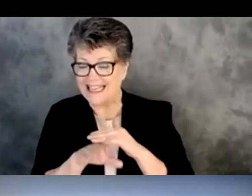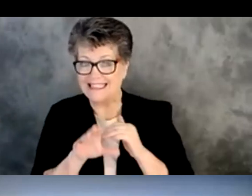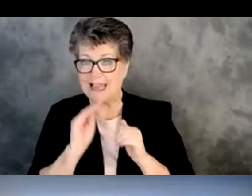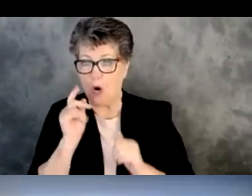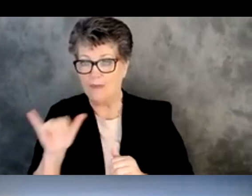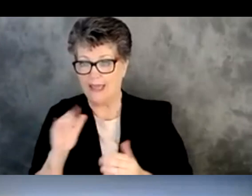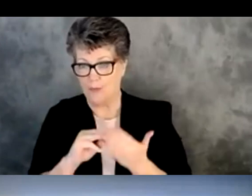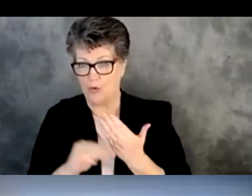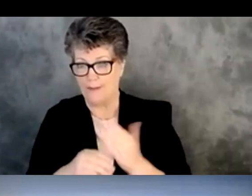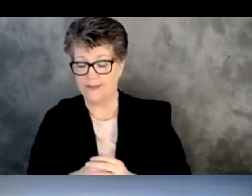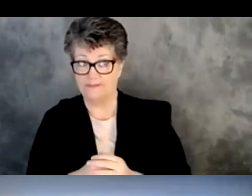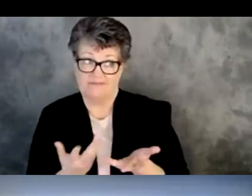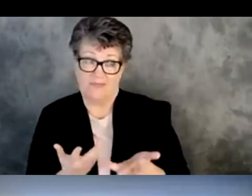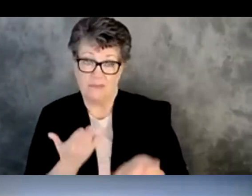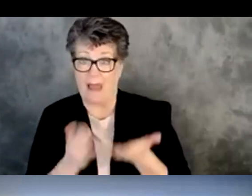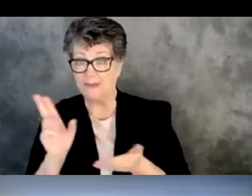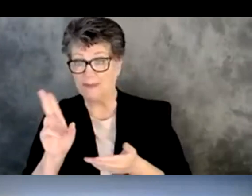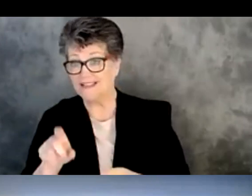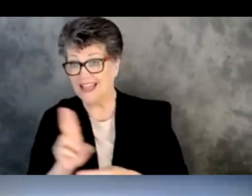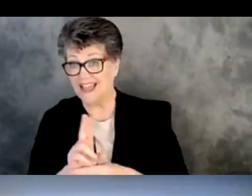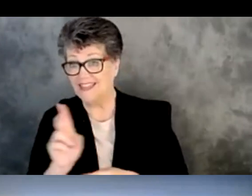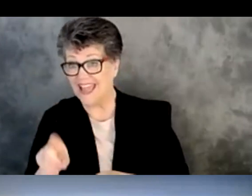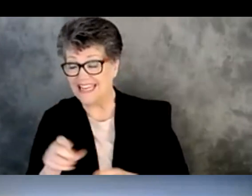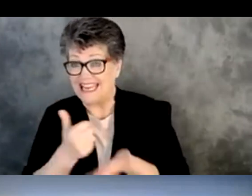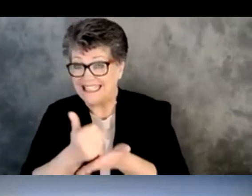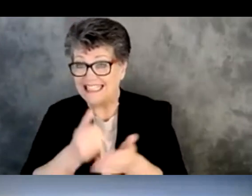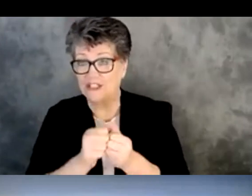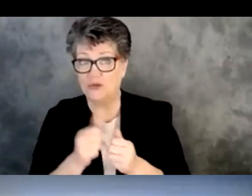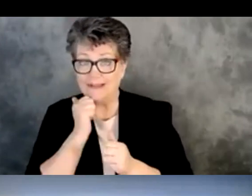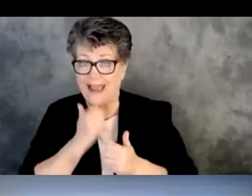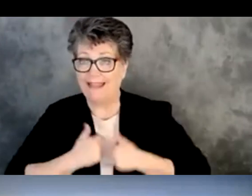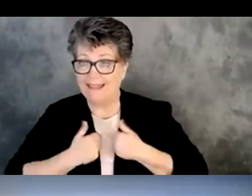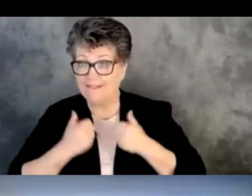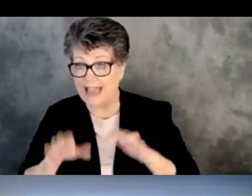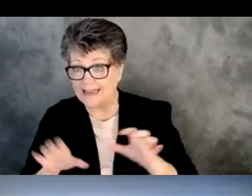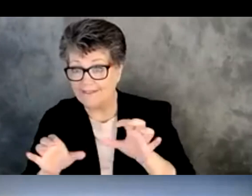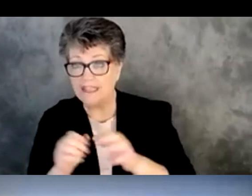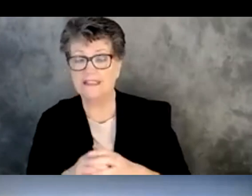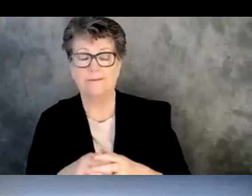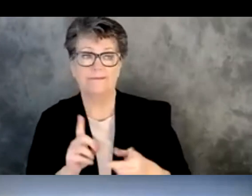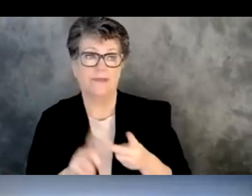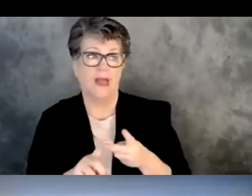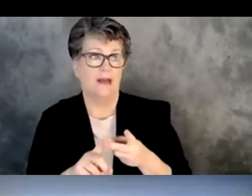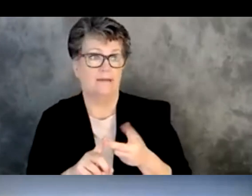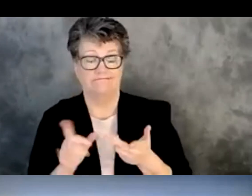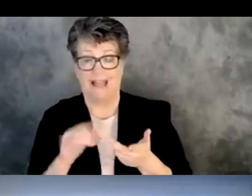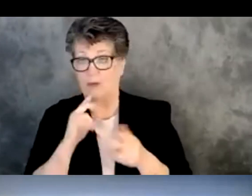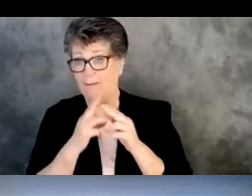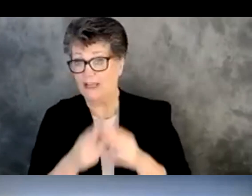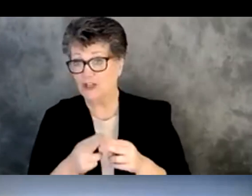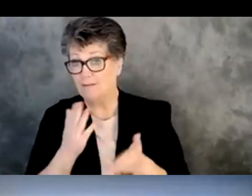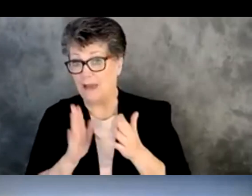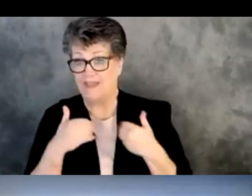programs, perhaps because they need assistance with daily living activities, perhaps, as was mentioned, they may